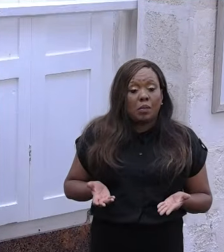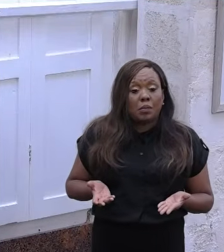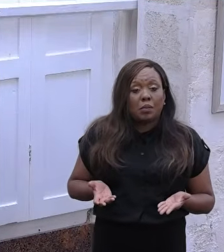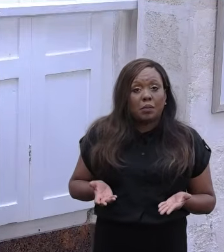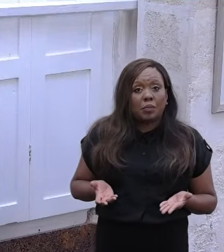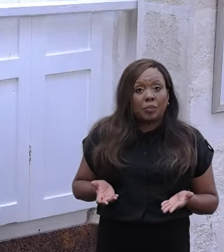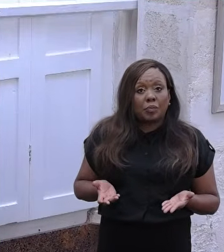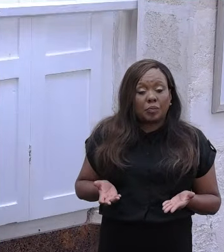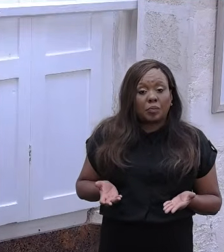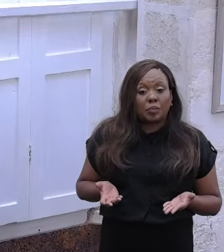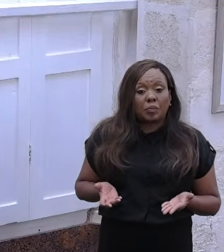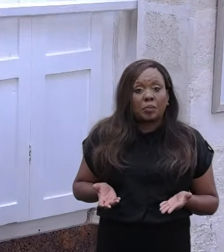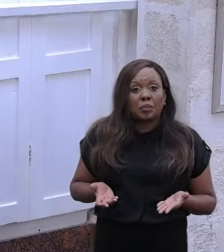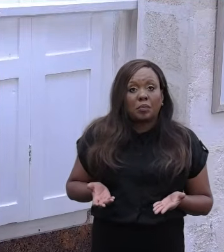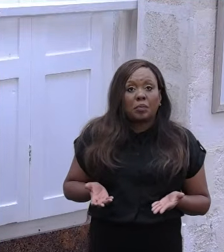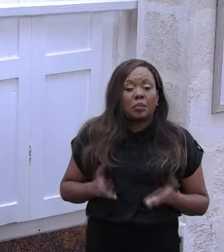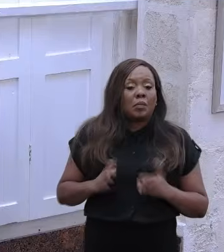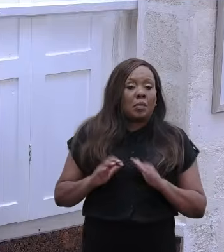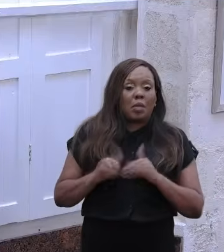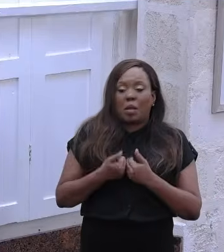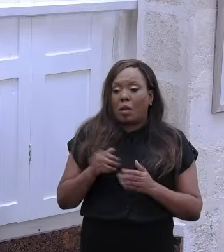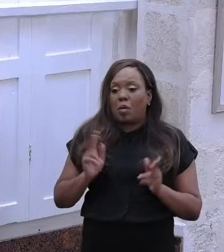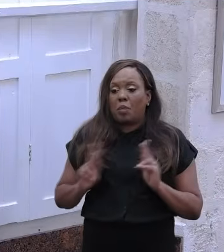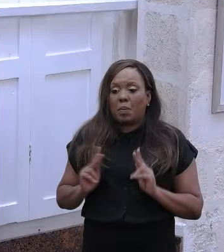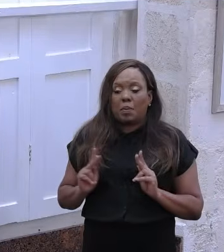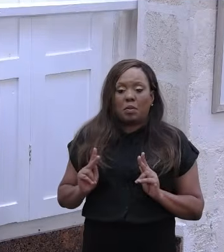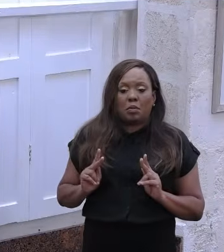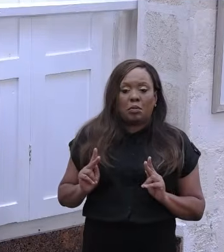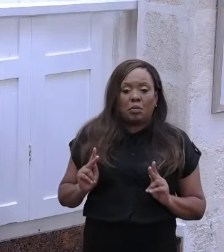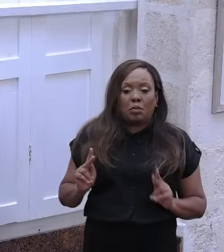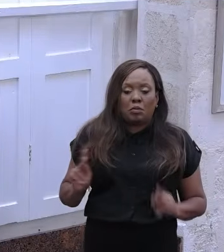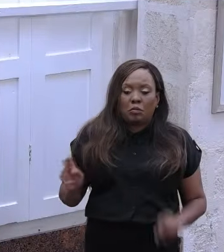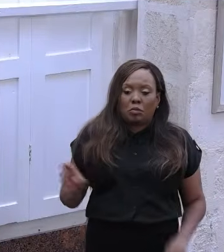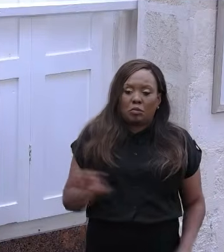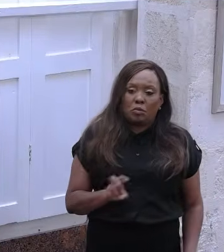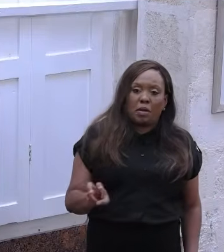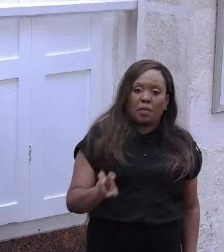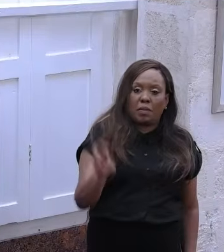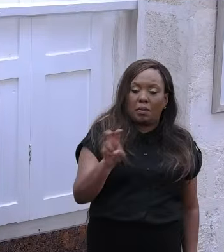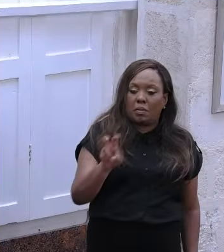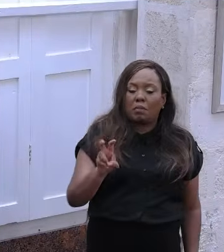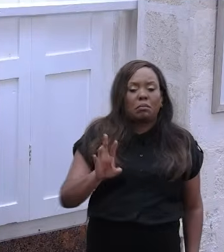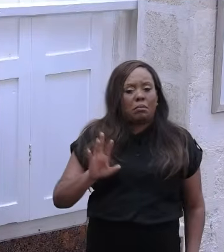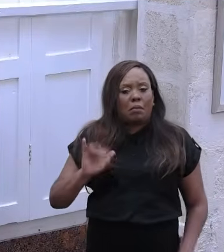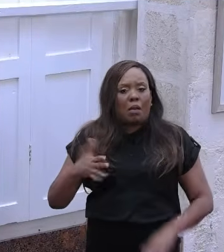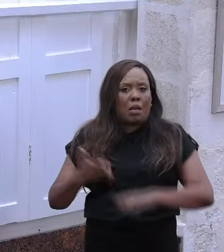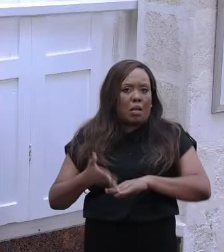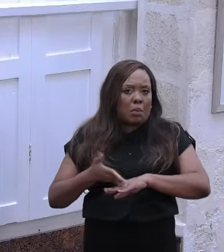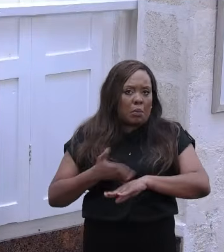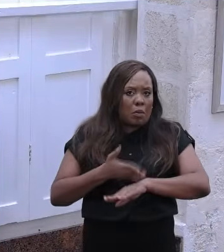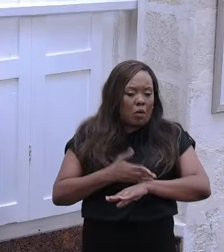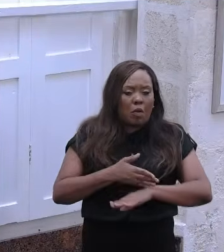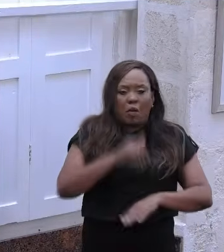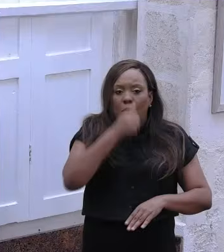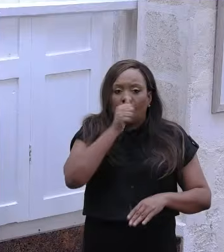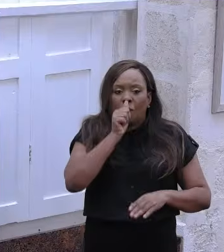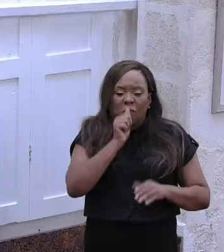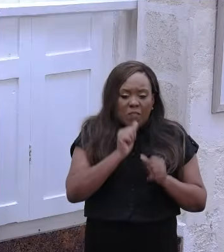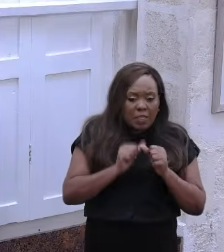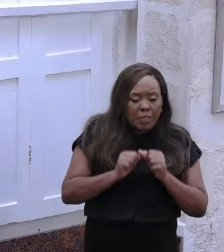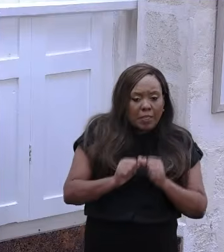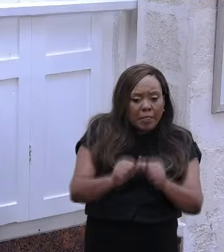the points of production are pretty much improved. Resilience is built into them.